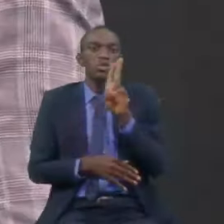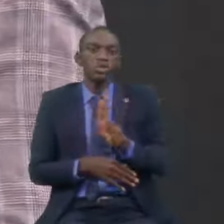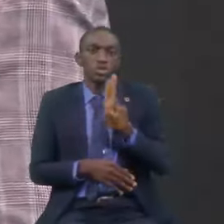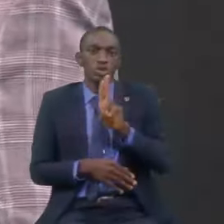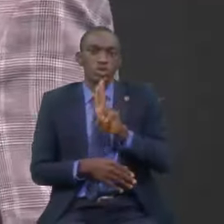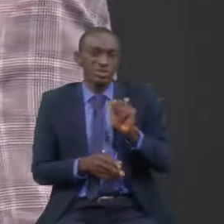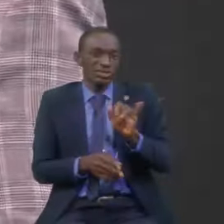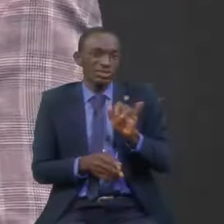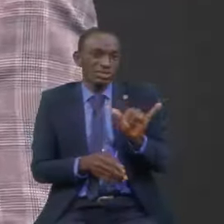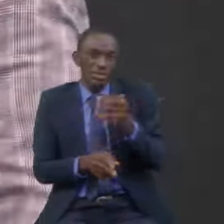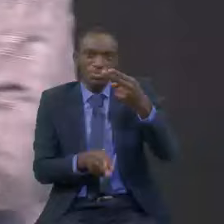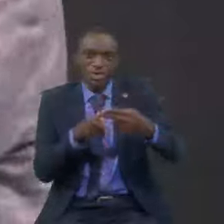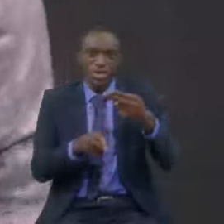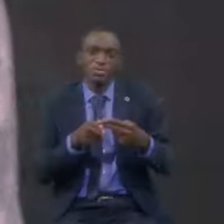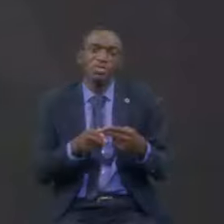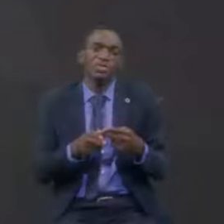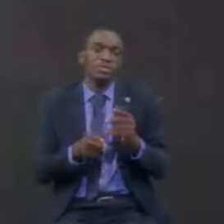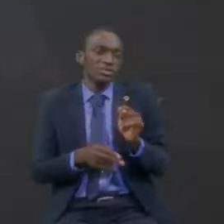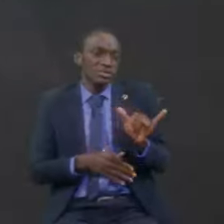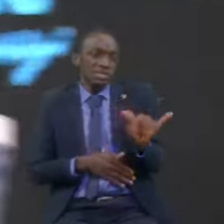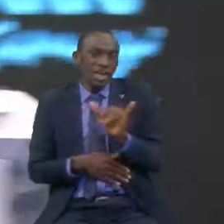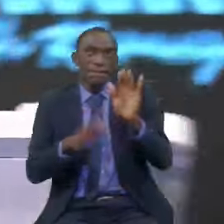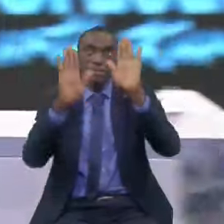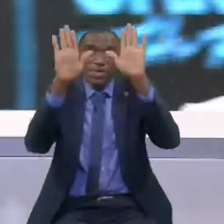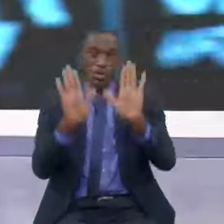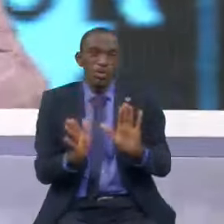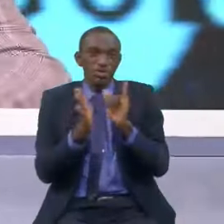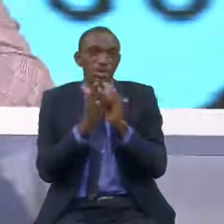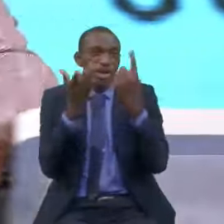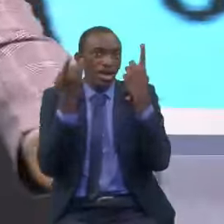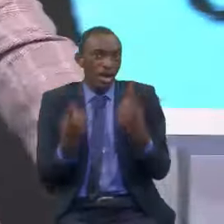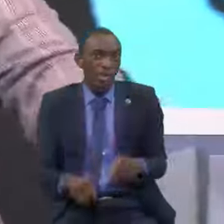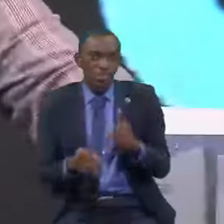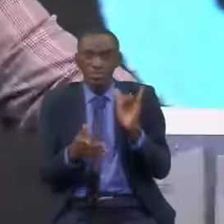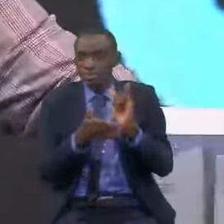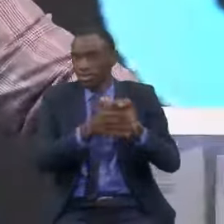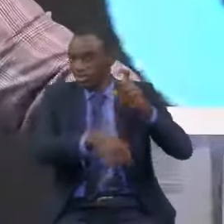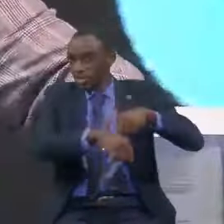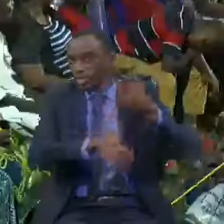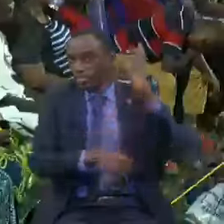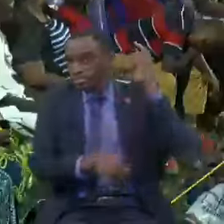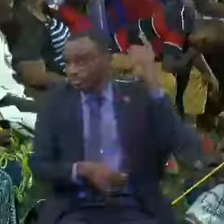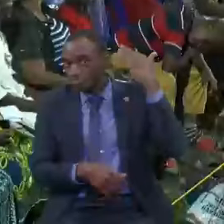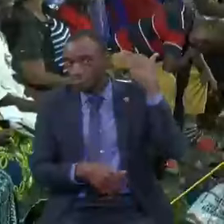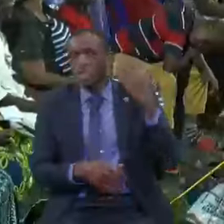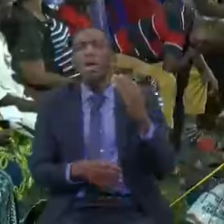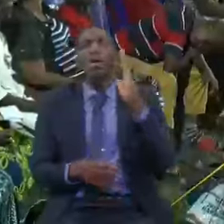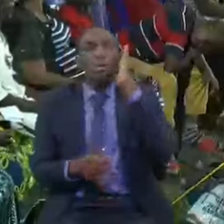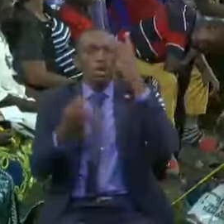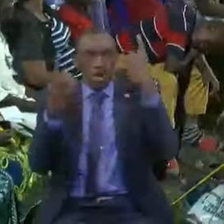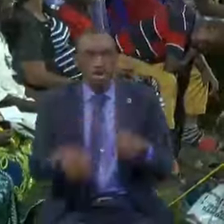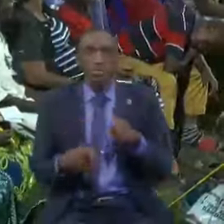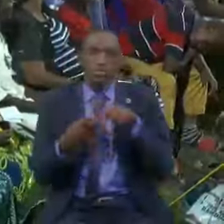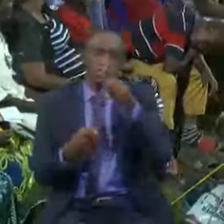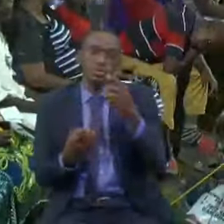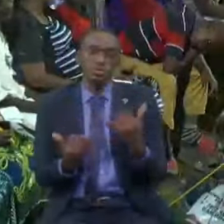the same miracle that happened at that time will happen to you.